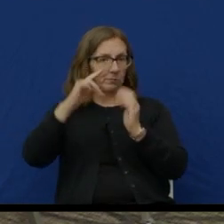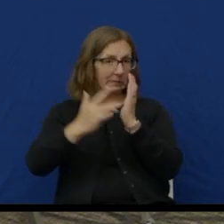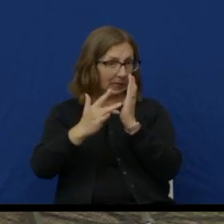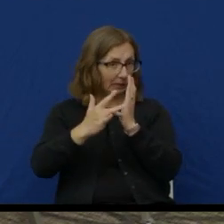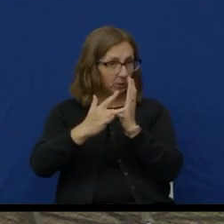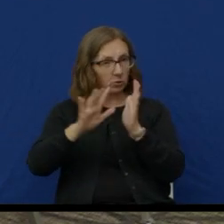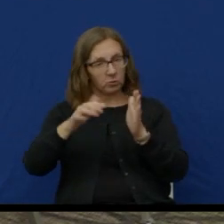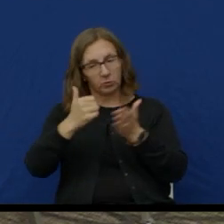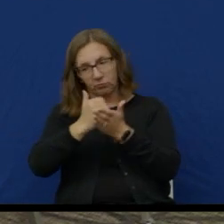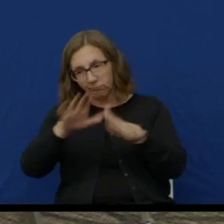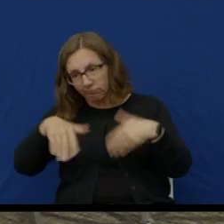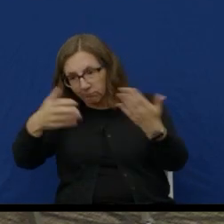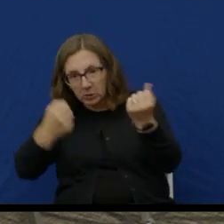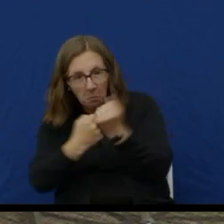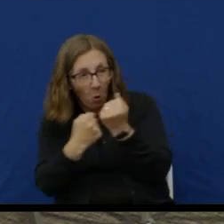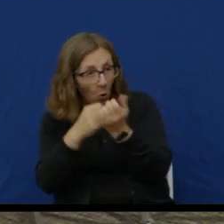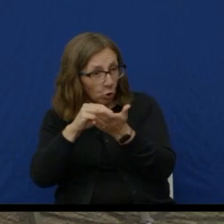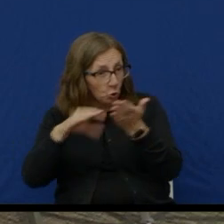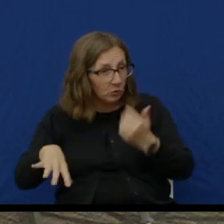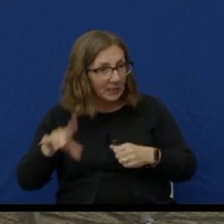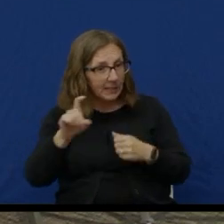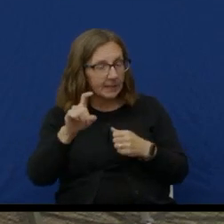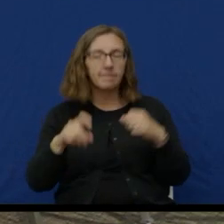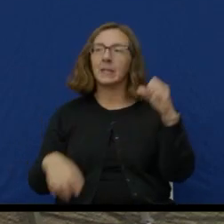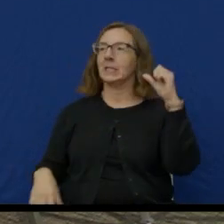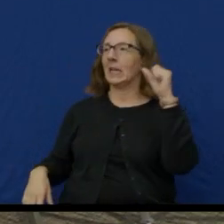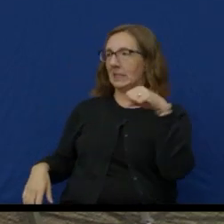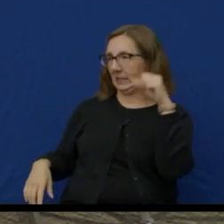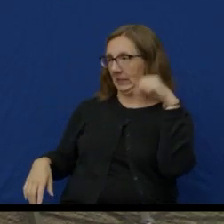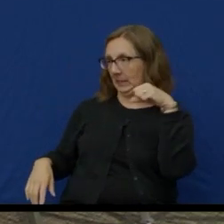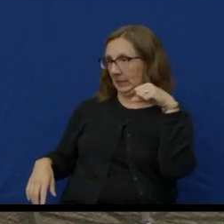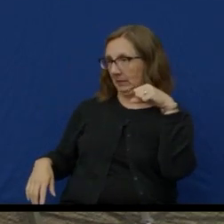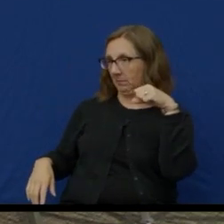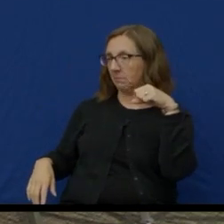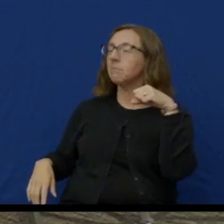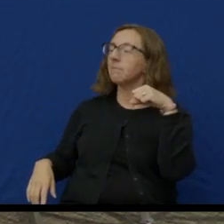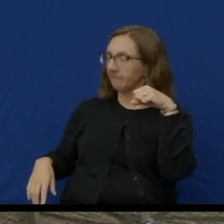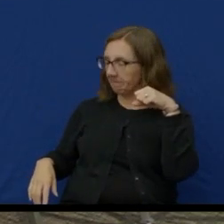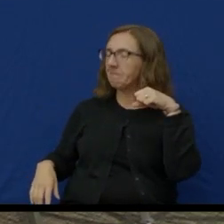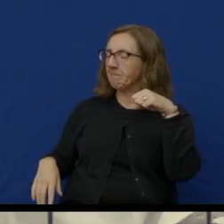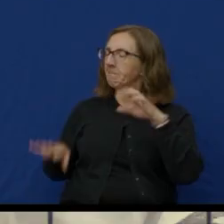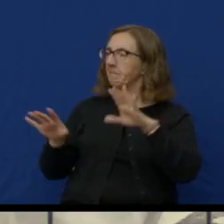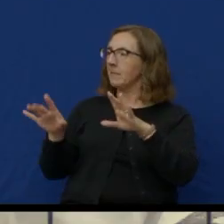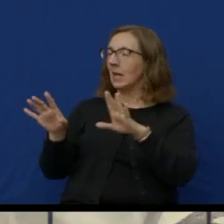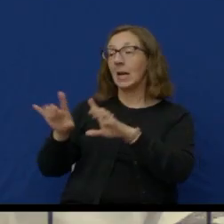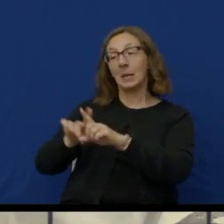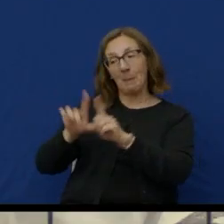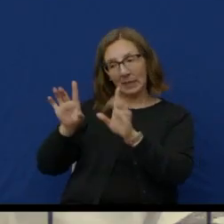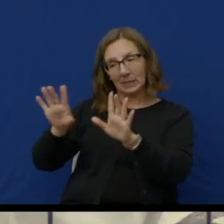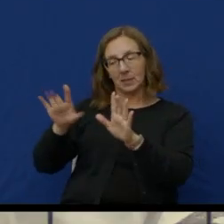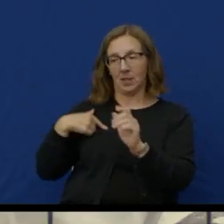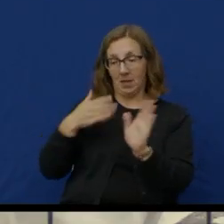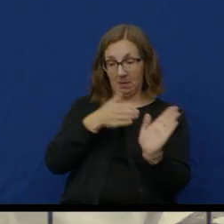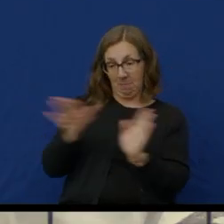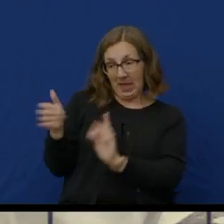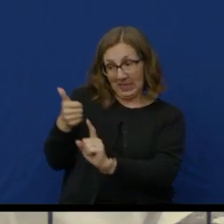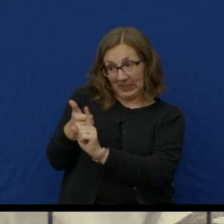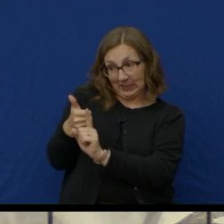technology to help support those students? Yes, absolutely. So, but you know, the plan